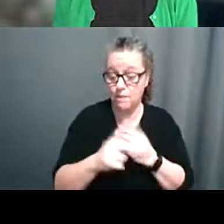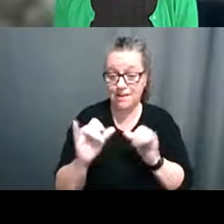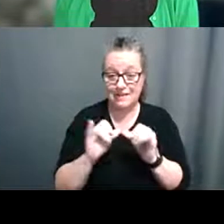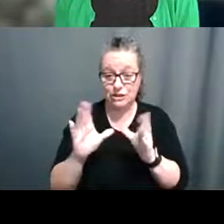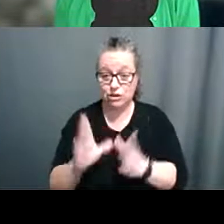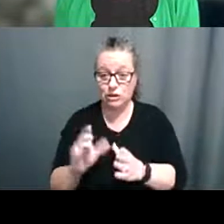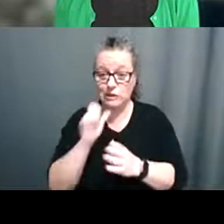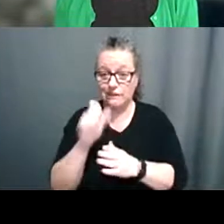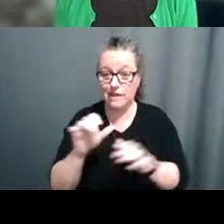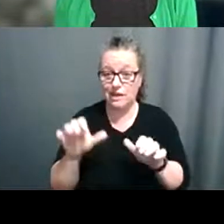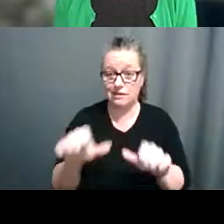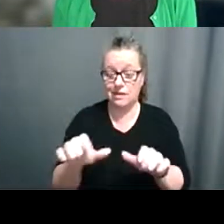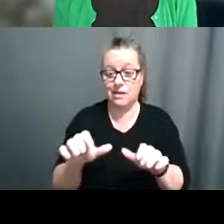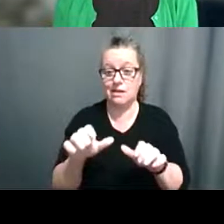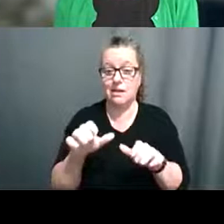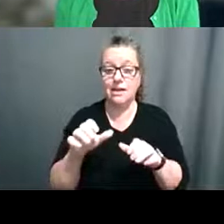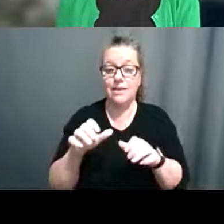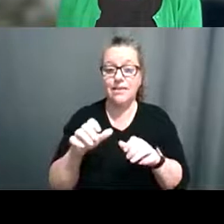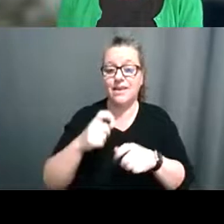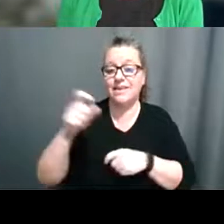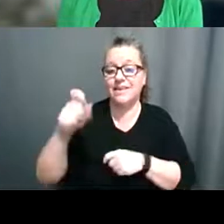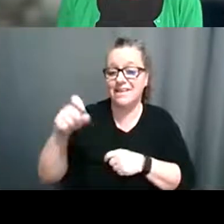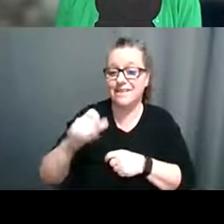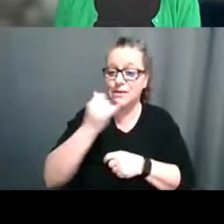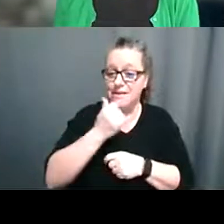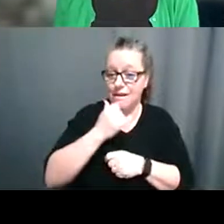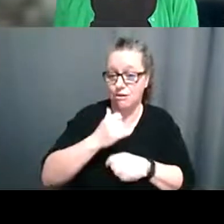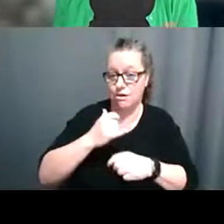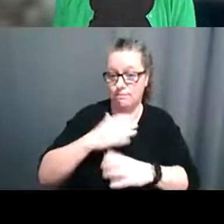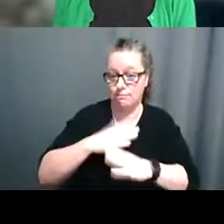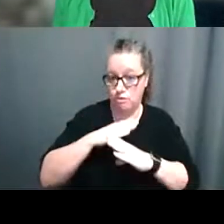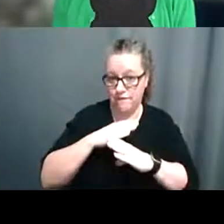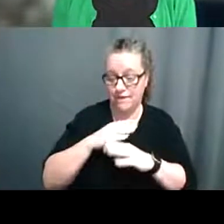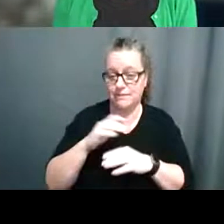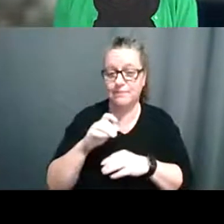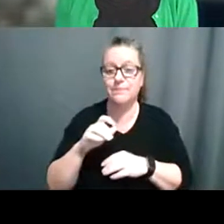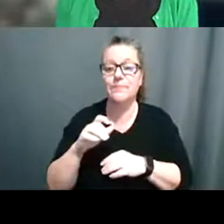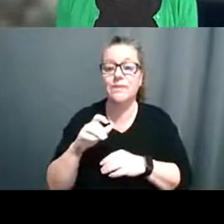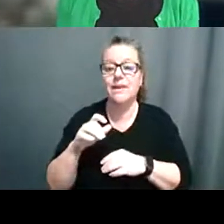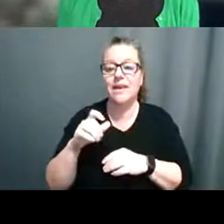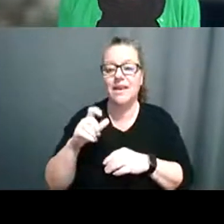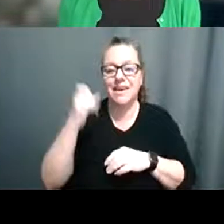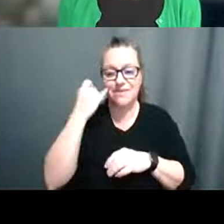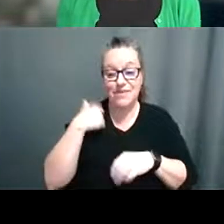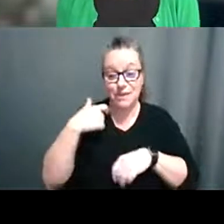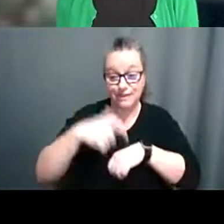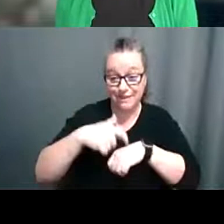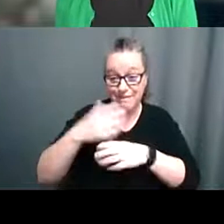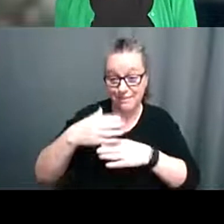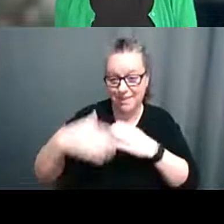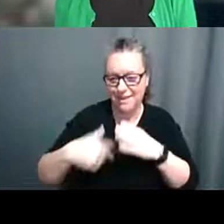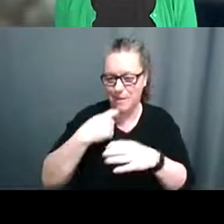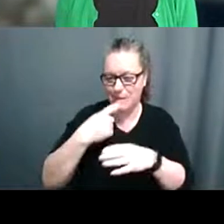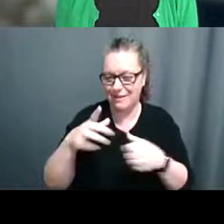the necessary poka-yoke-ing or error proofing. And if there's time at the end, I will tell the full story.